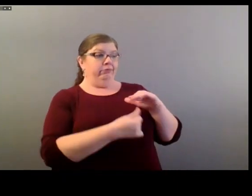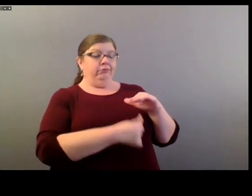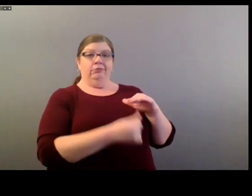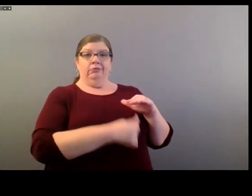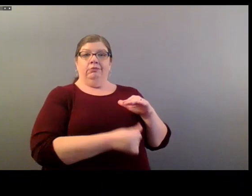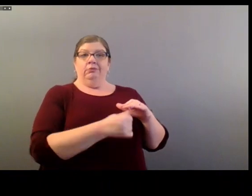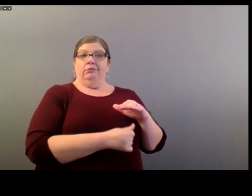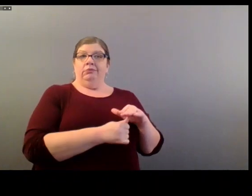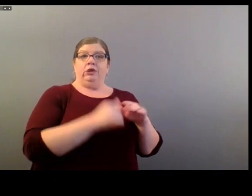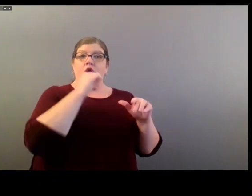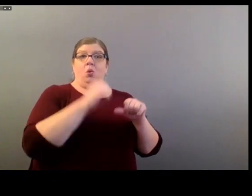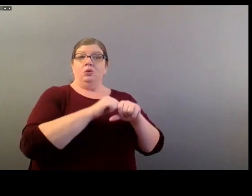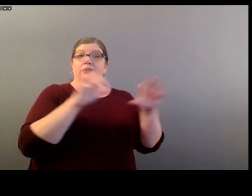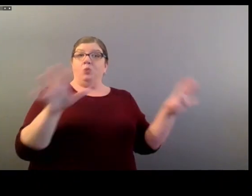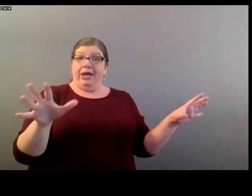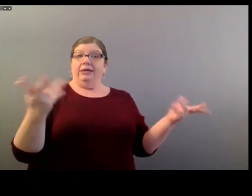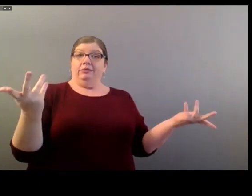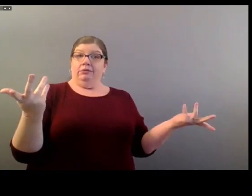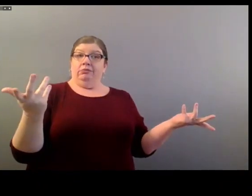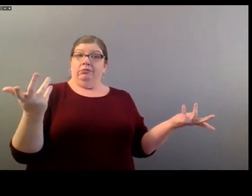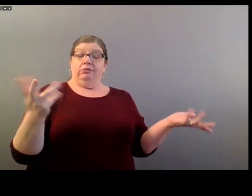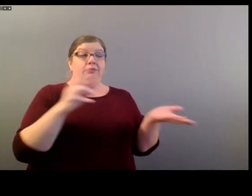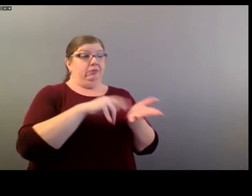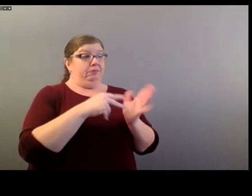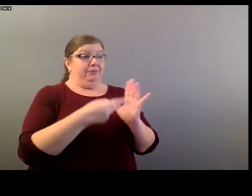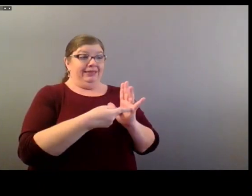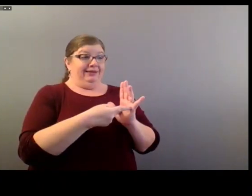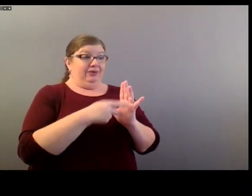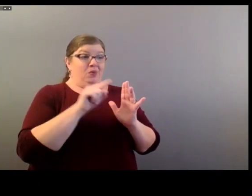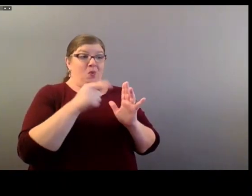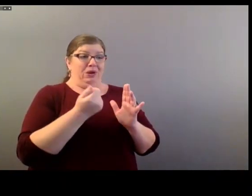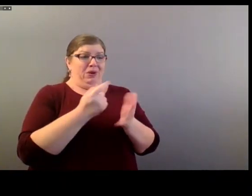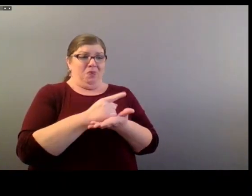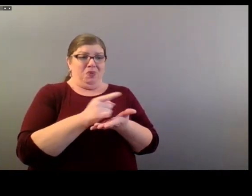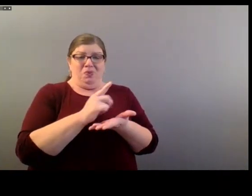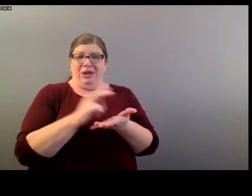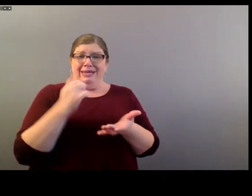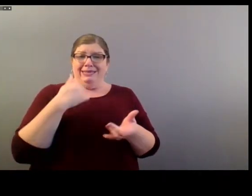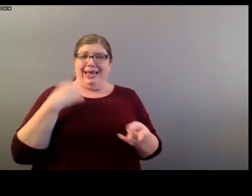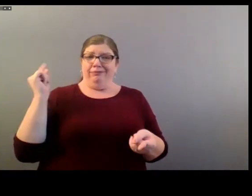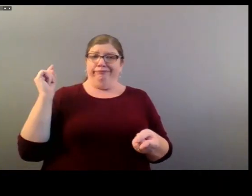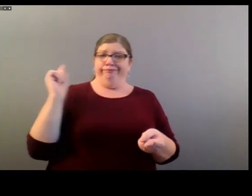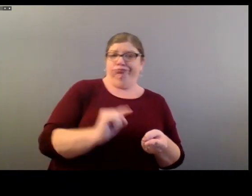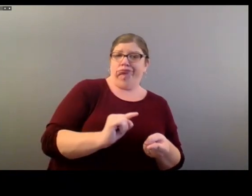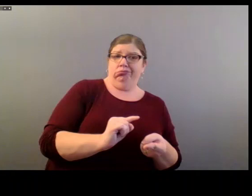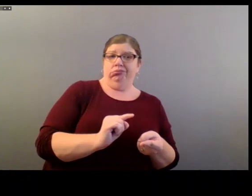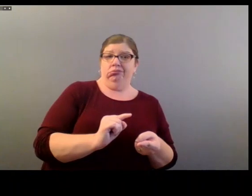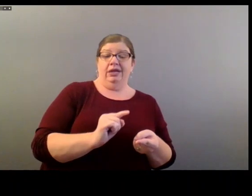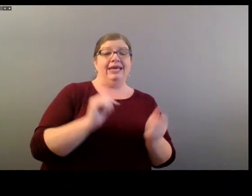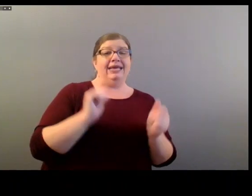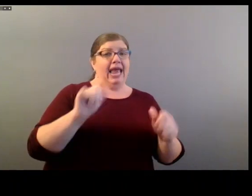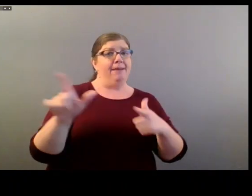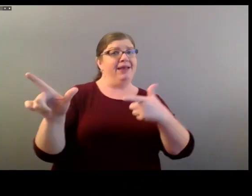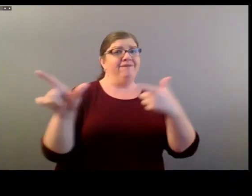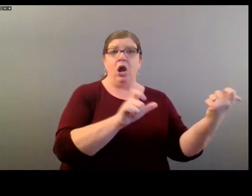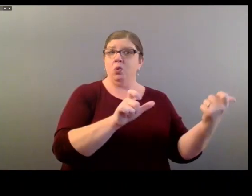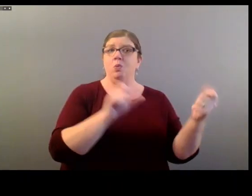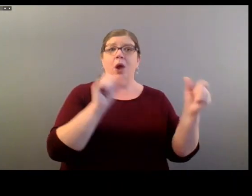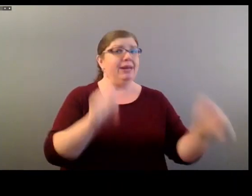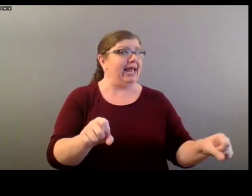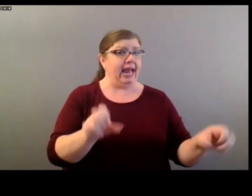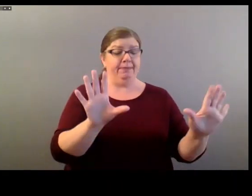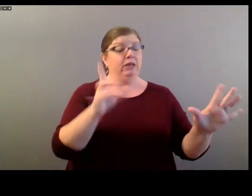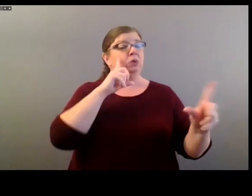it, it takes really only a couple of weeks to get down. So it can be very rapid depending on